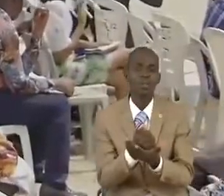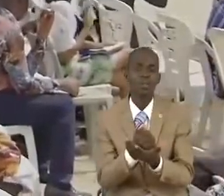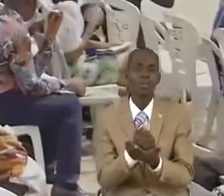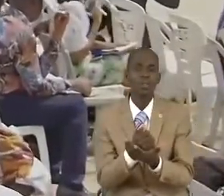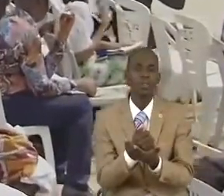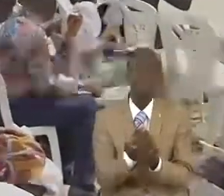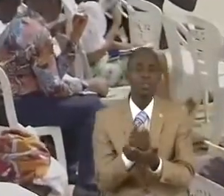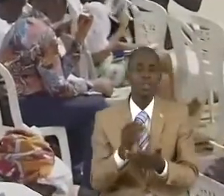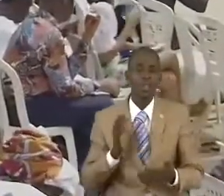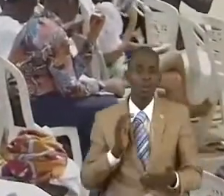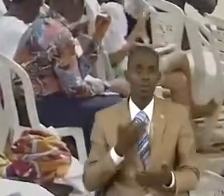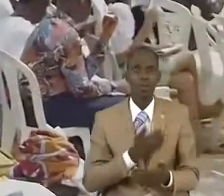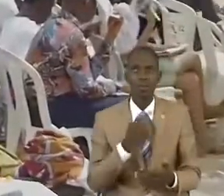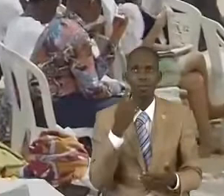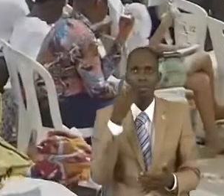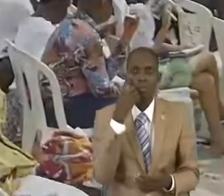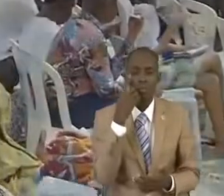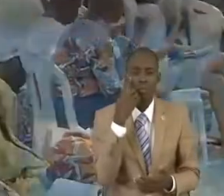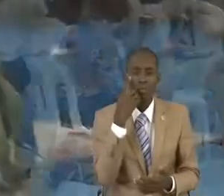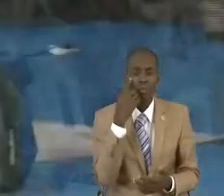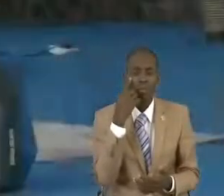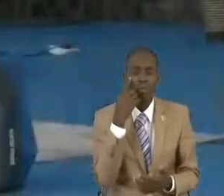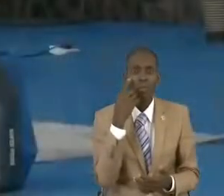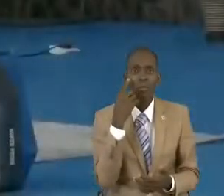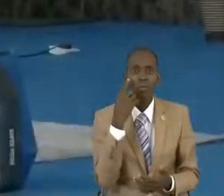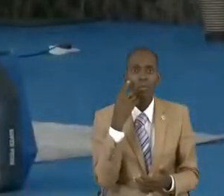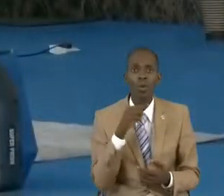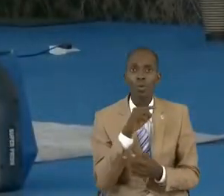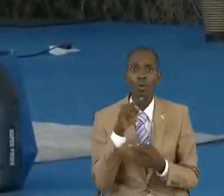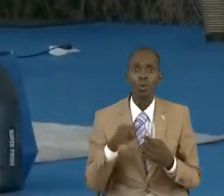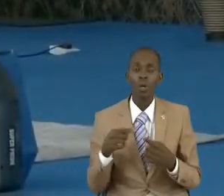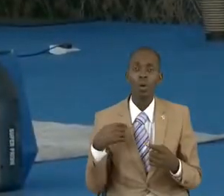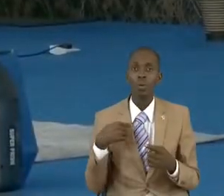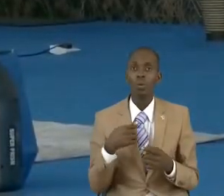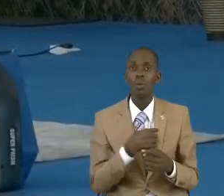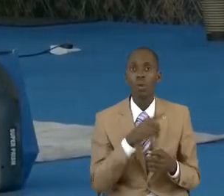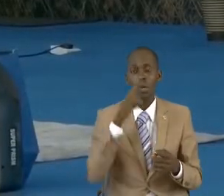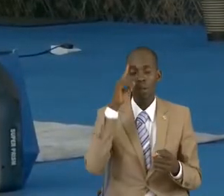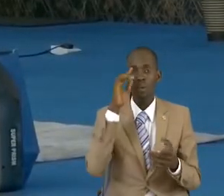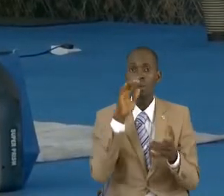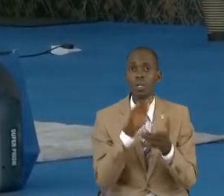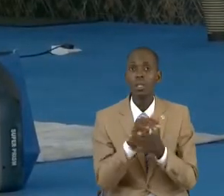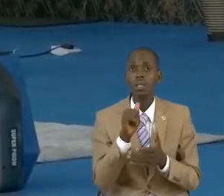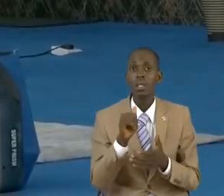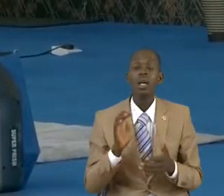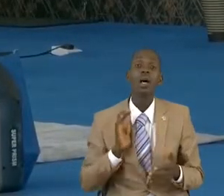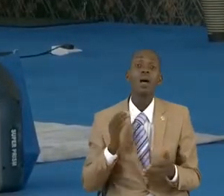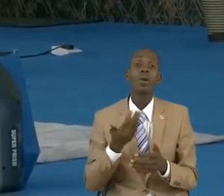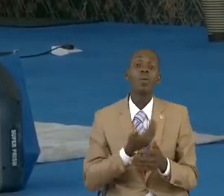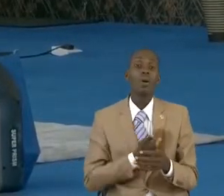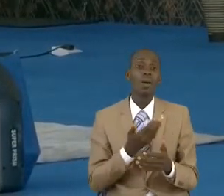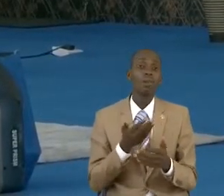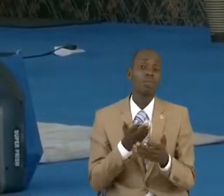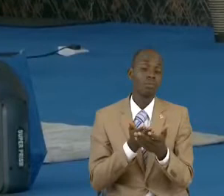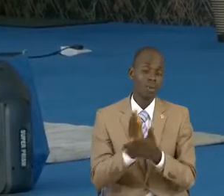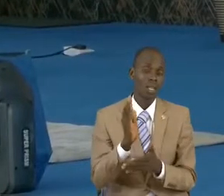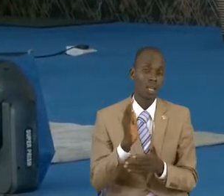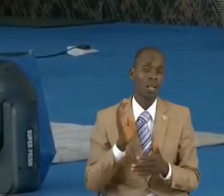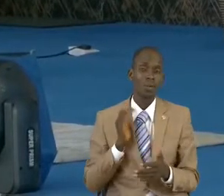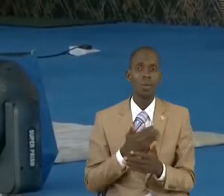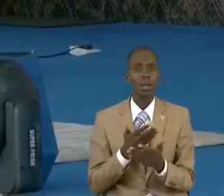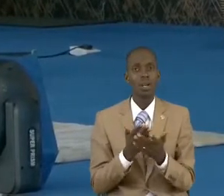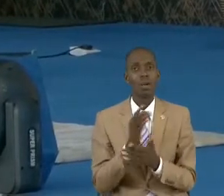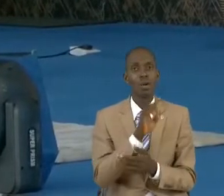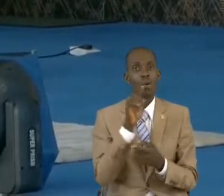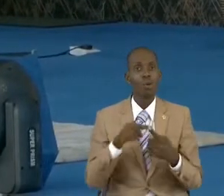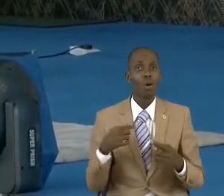All right. When we believe on the Lord Jesus Christ, he will freely give